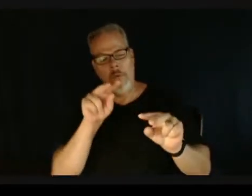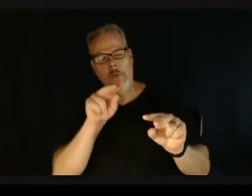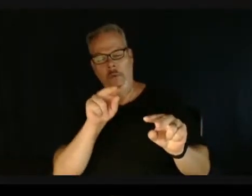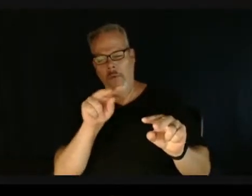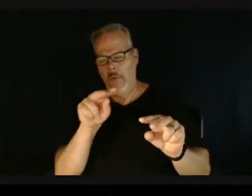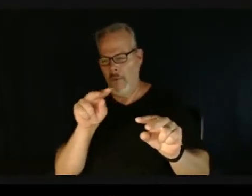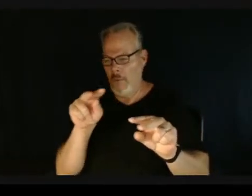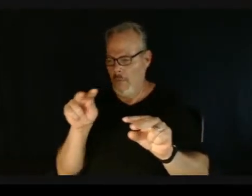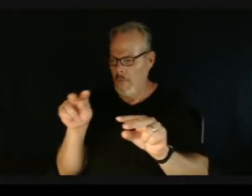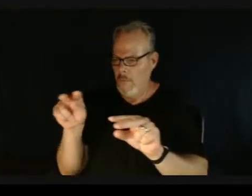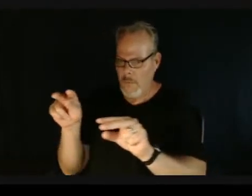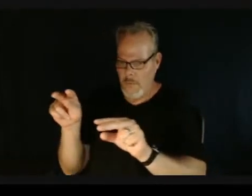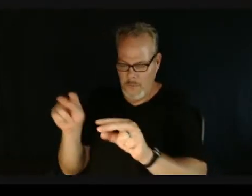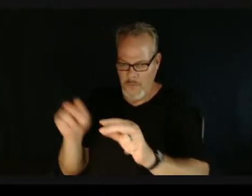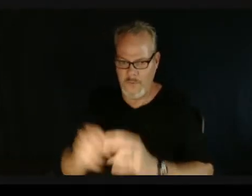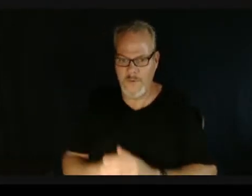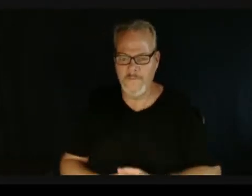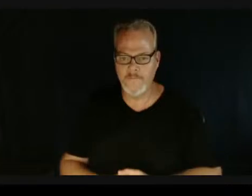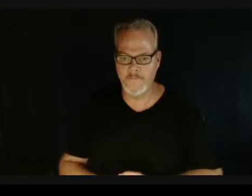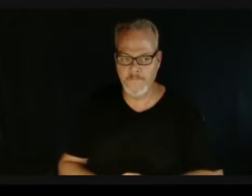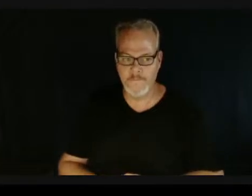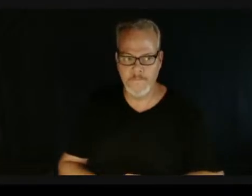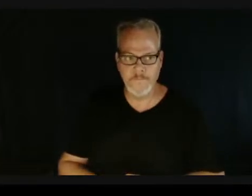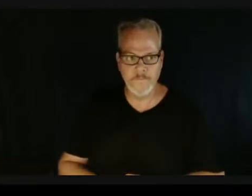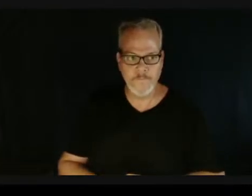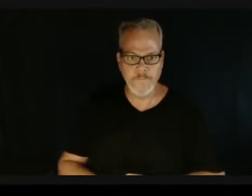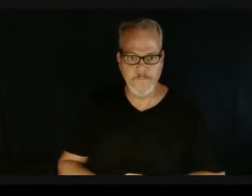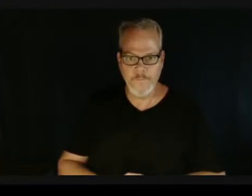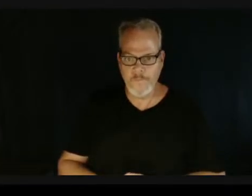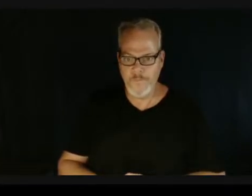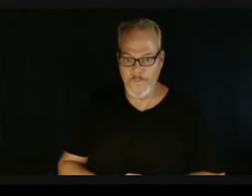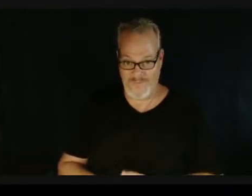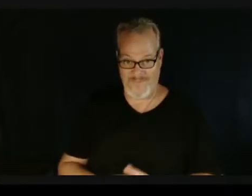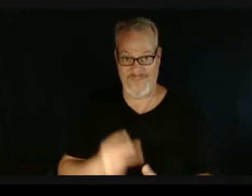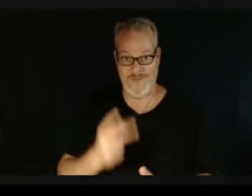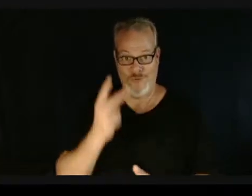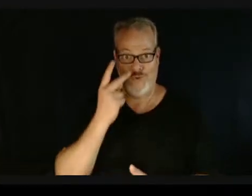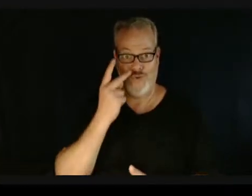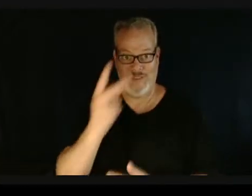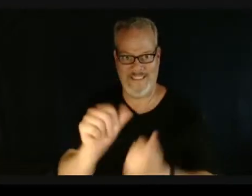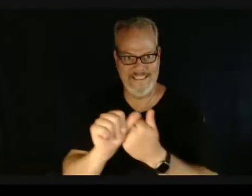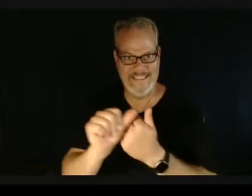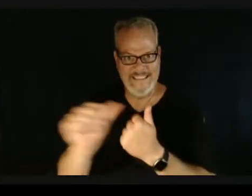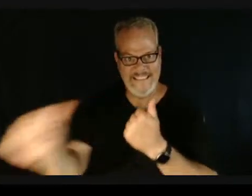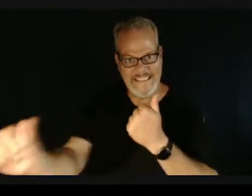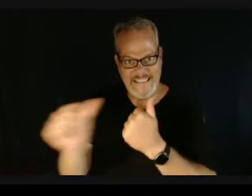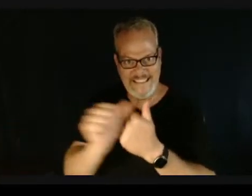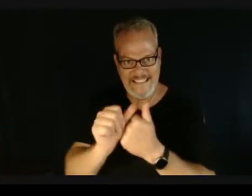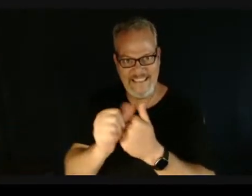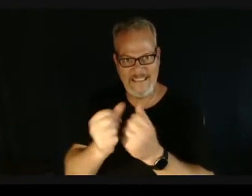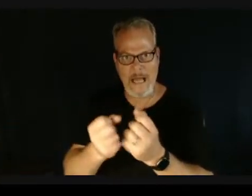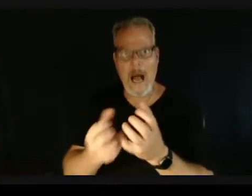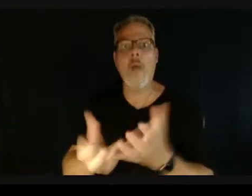So it ends back to down in there. So there's your distance of how much lava is filled in the crater.